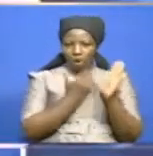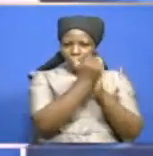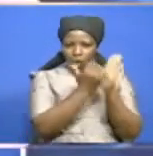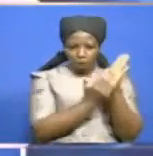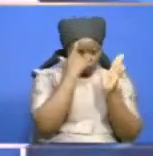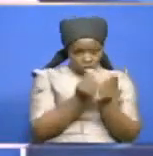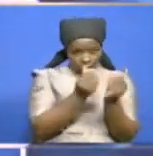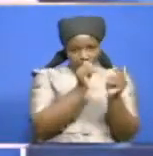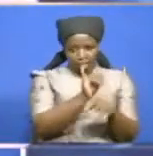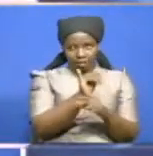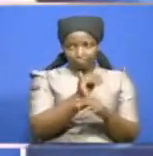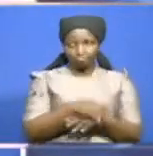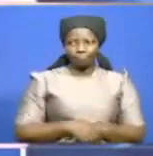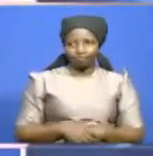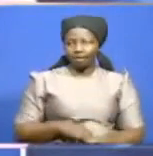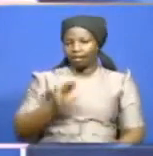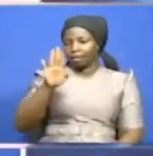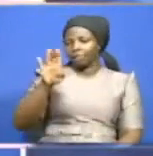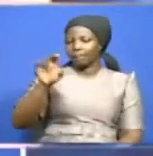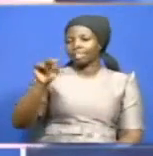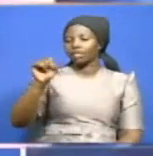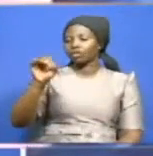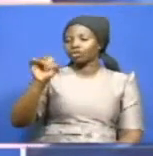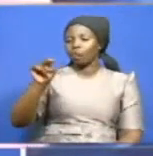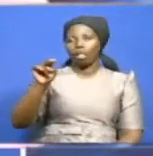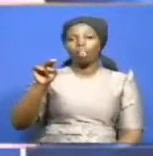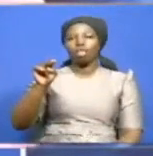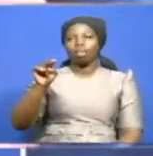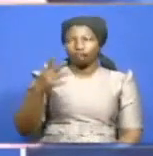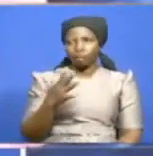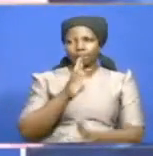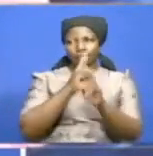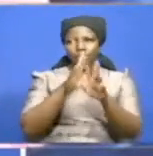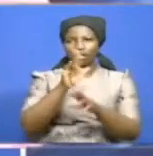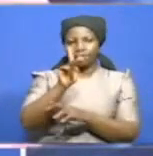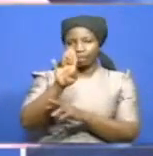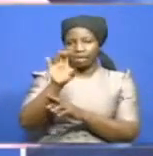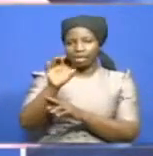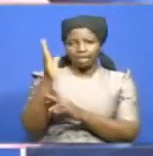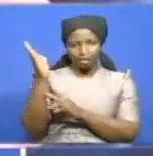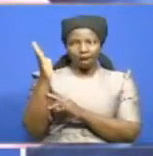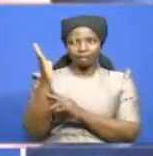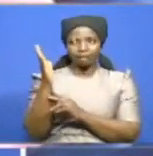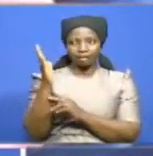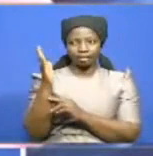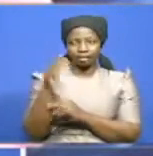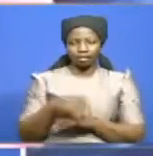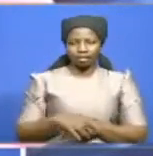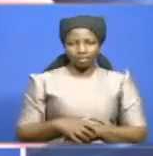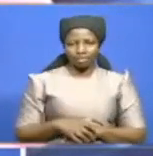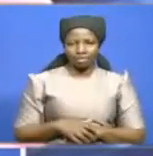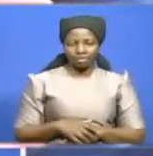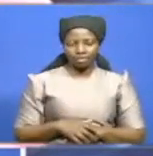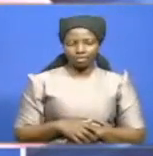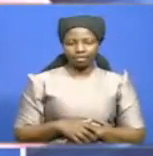that. My we are not saying Benson that we just Chumban want to be friends. KBC no, we are making friends with a view to attending something for this and country. He will